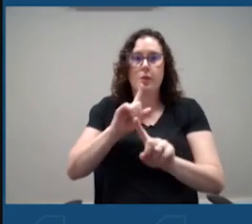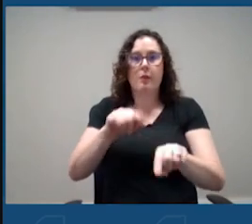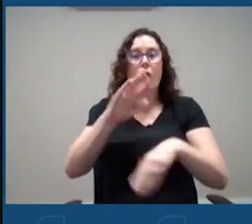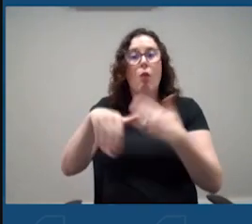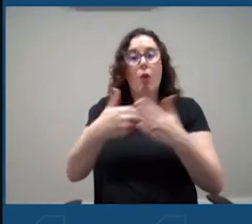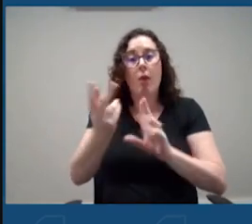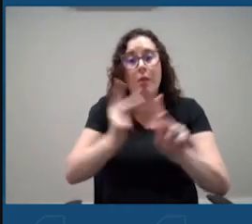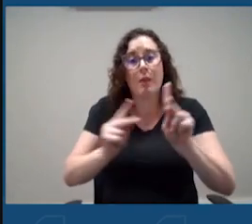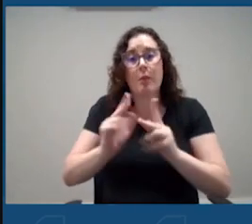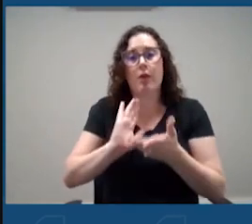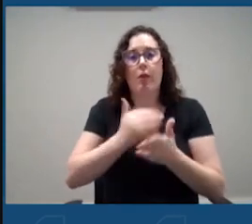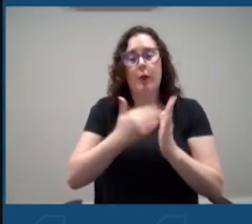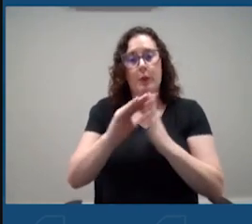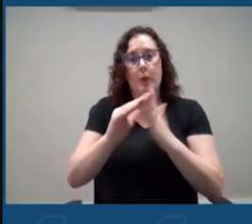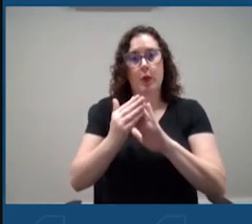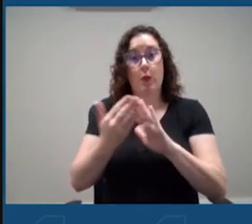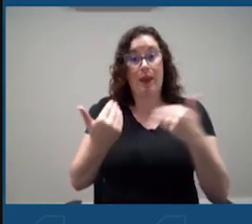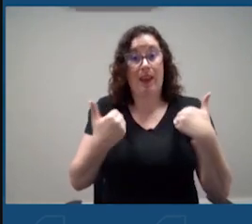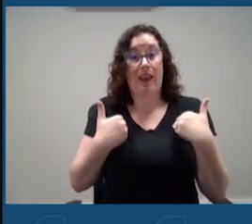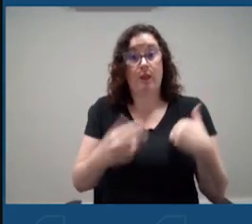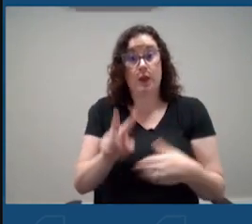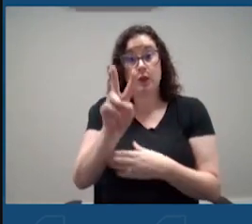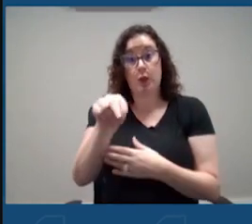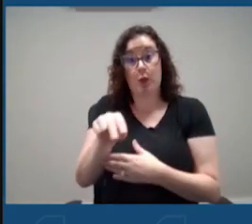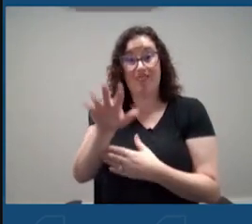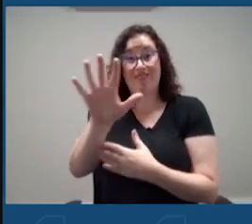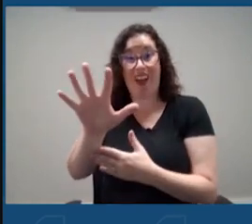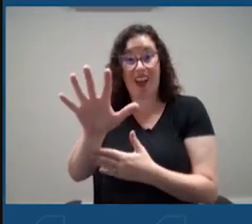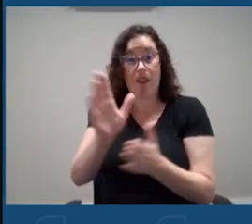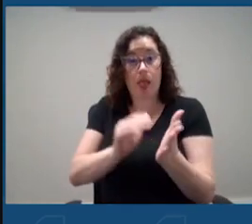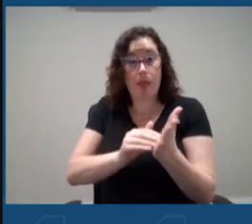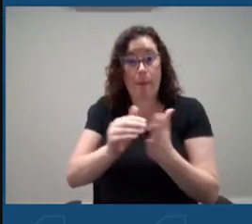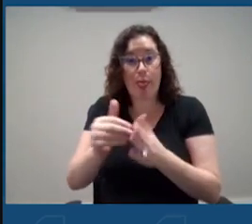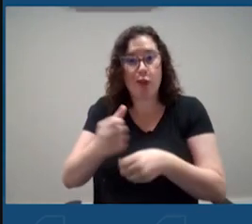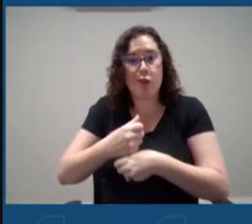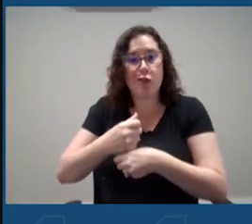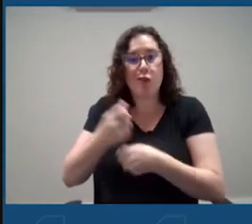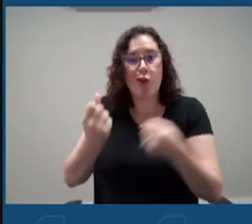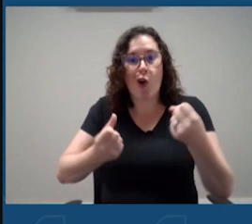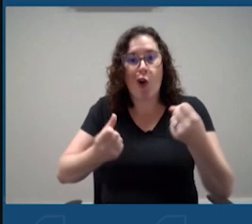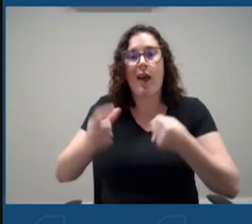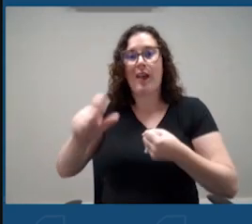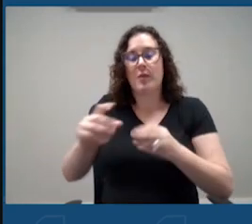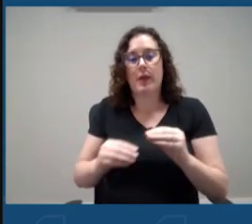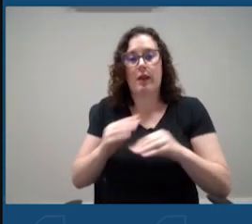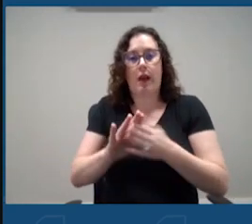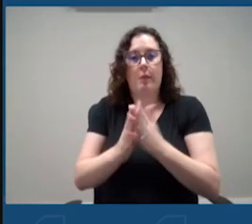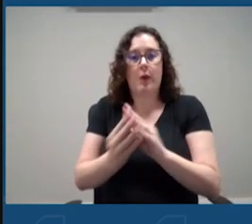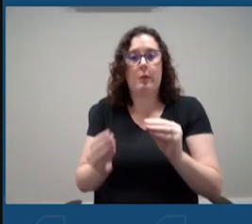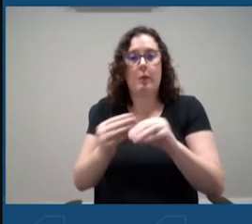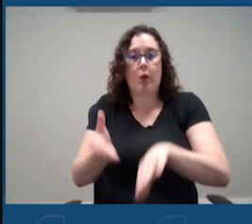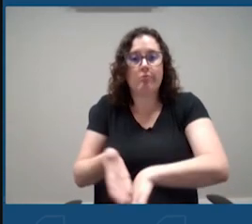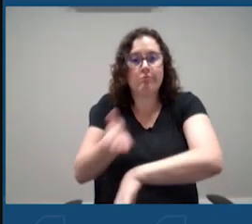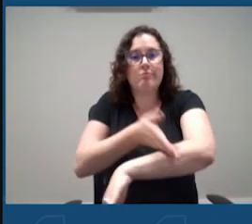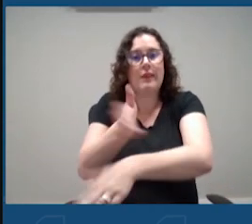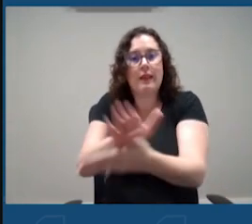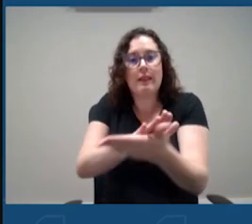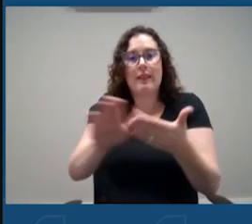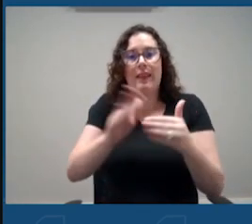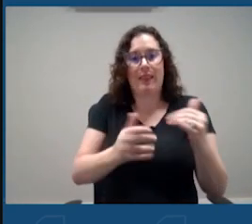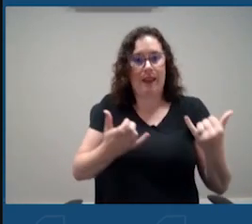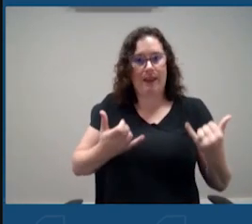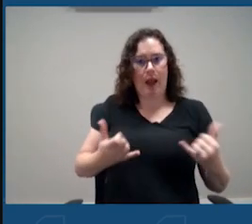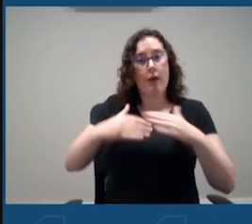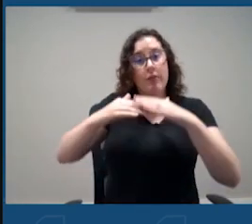have 2.5 million vehicles that we're going to have to make cleaner than they are right now in less than 20